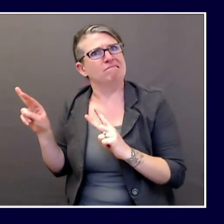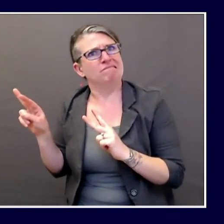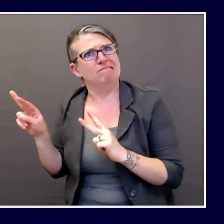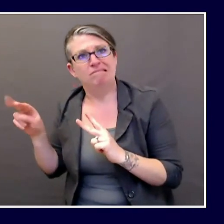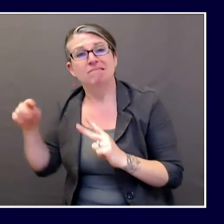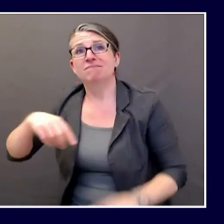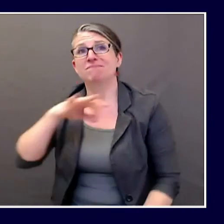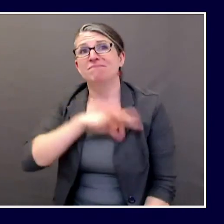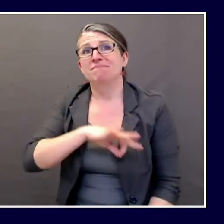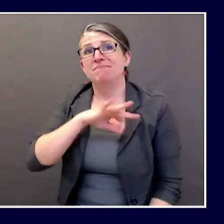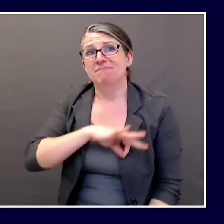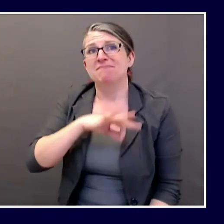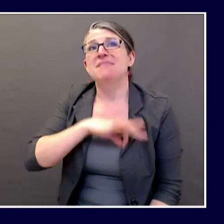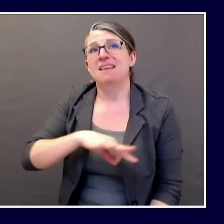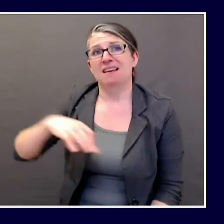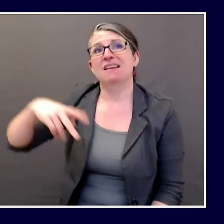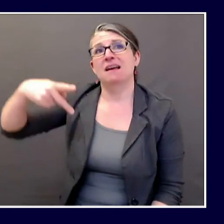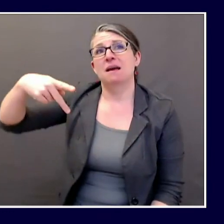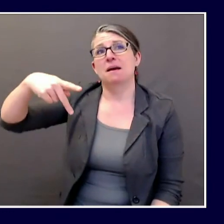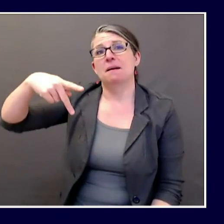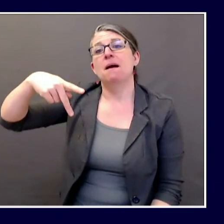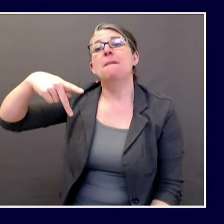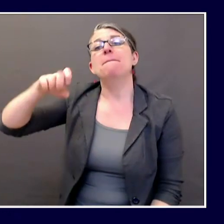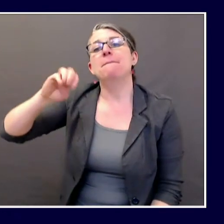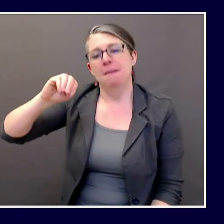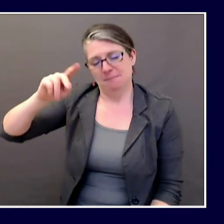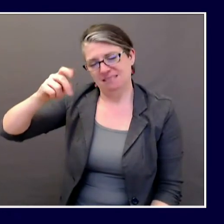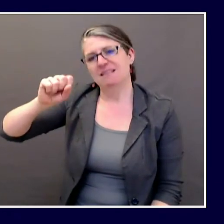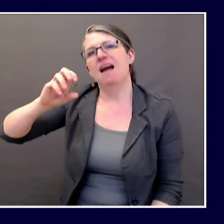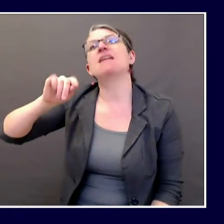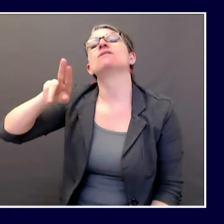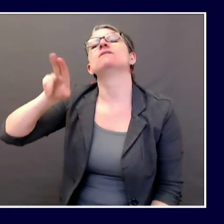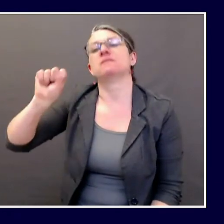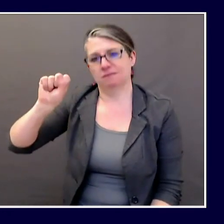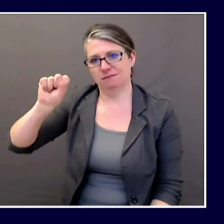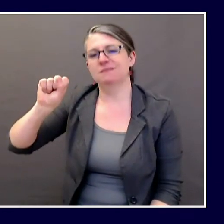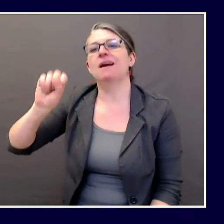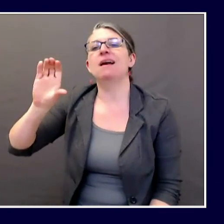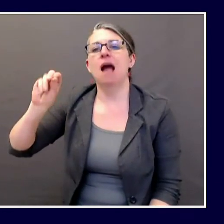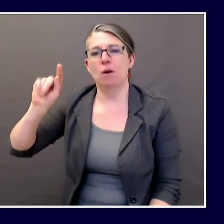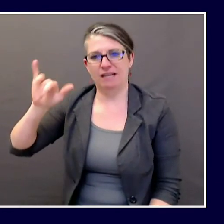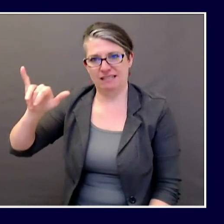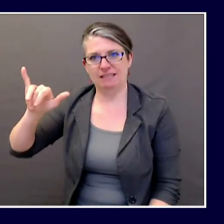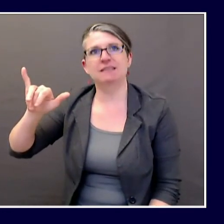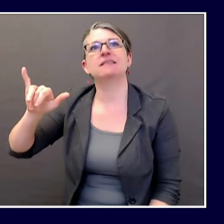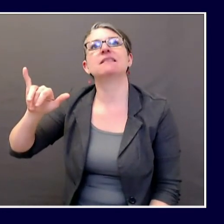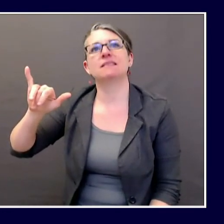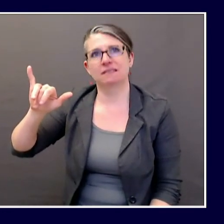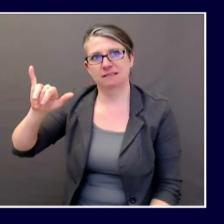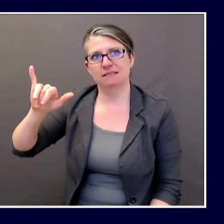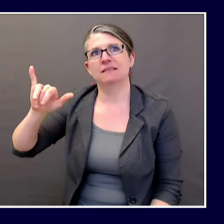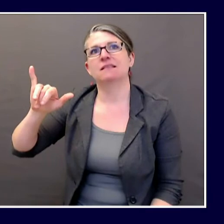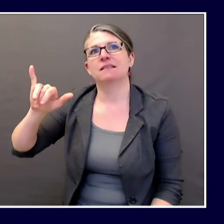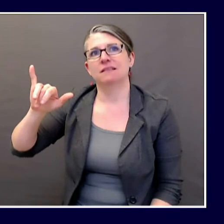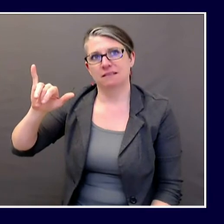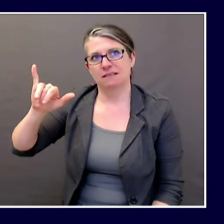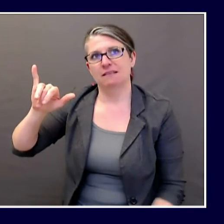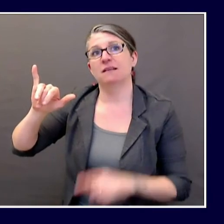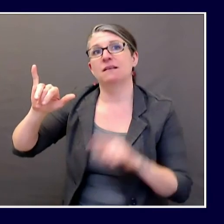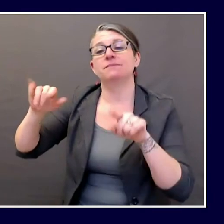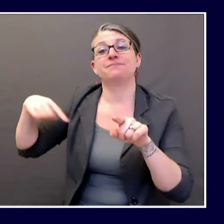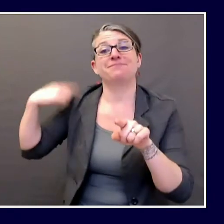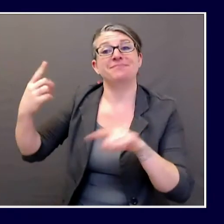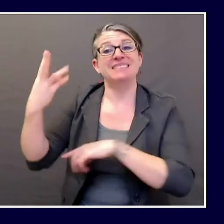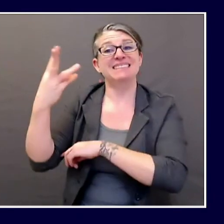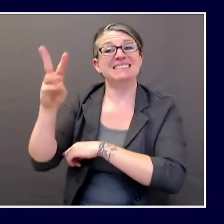that we are focused on. Just over the past 16 days, since March 1st, there have been a total